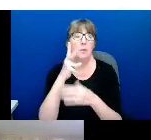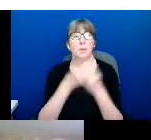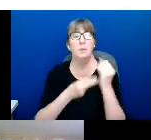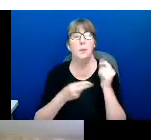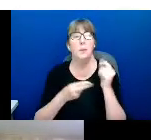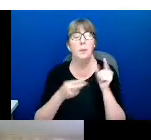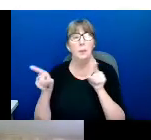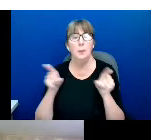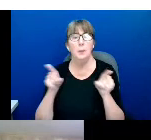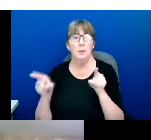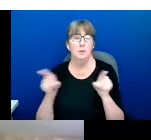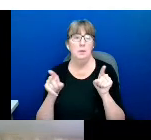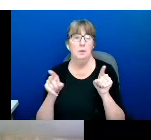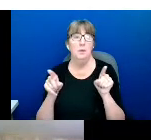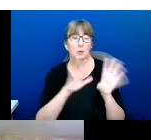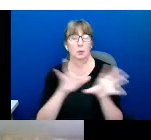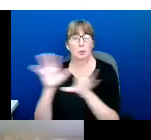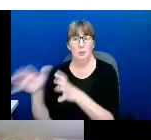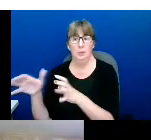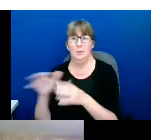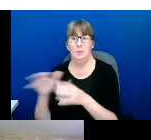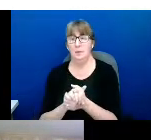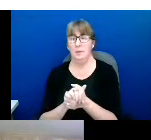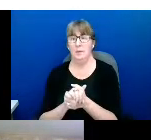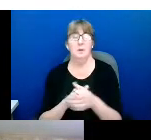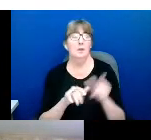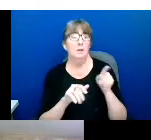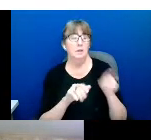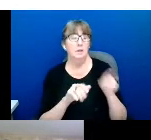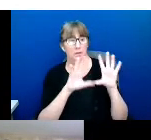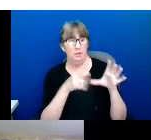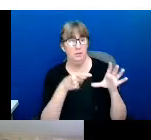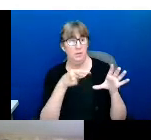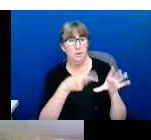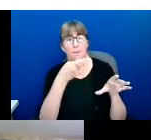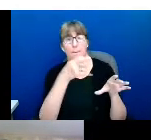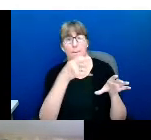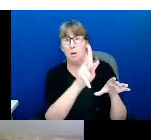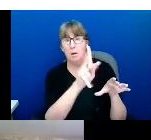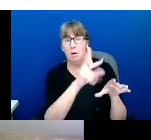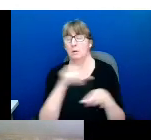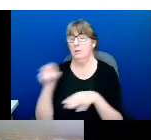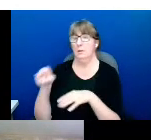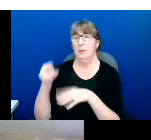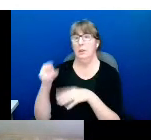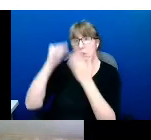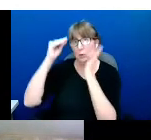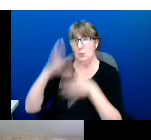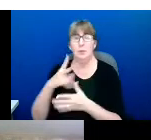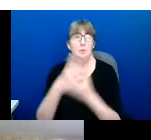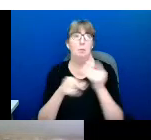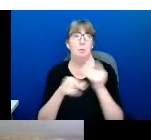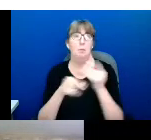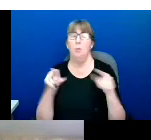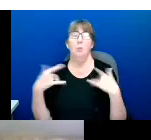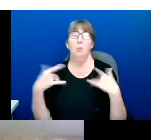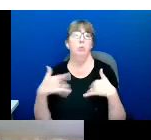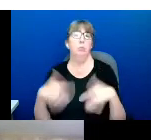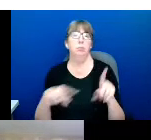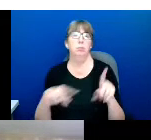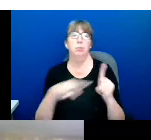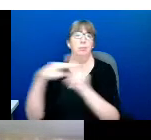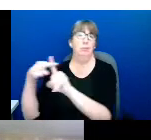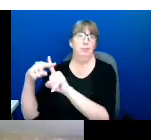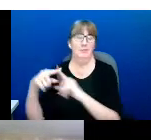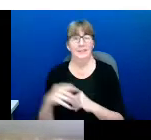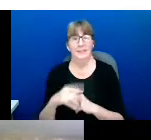parties, both the parks and the students. I think personally my favorite part of